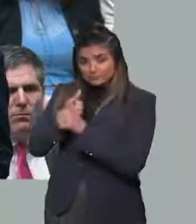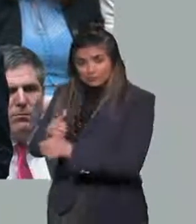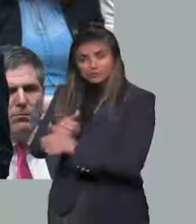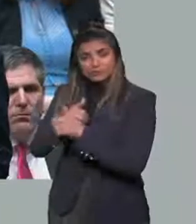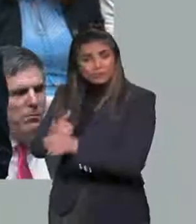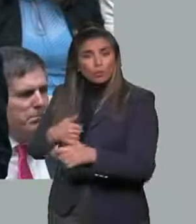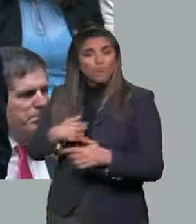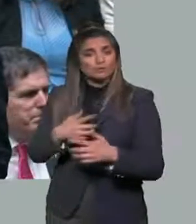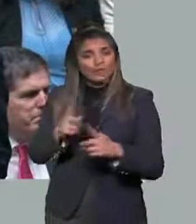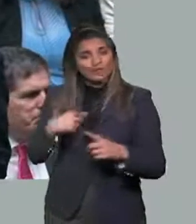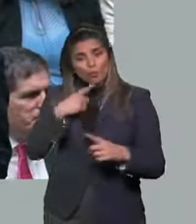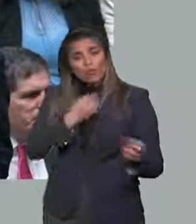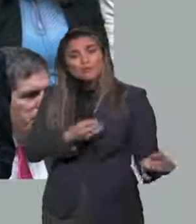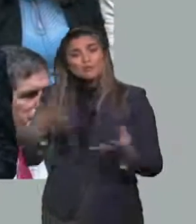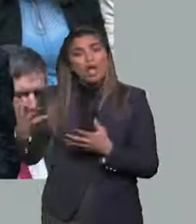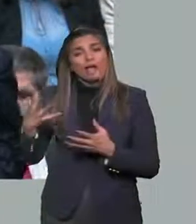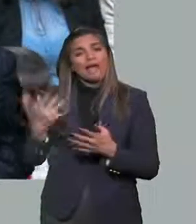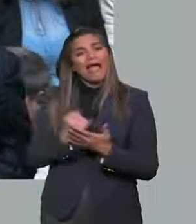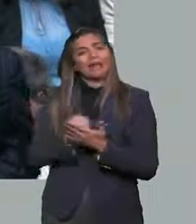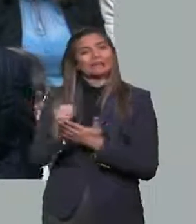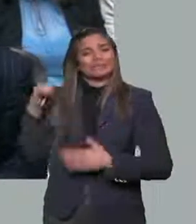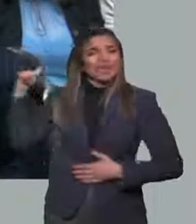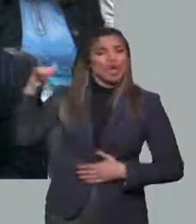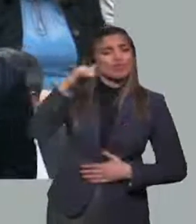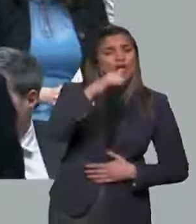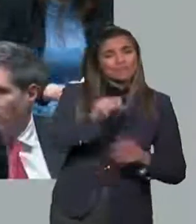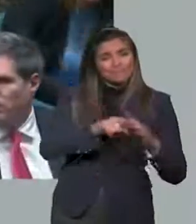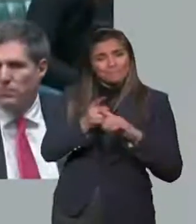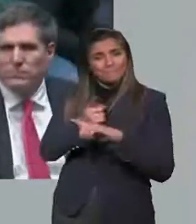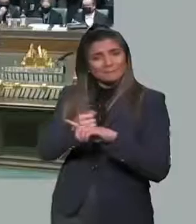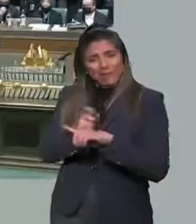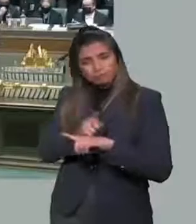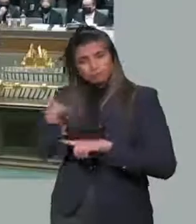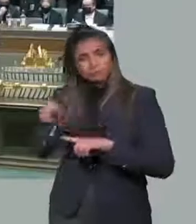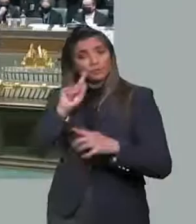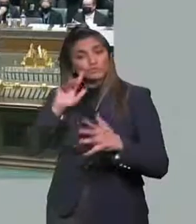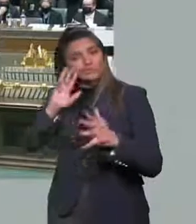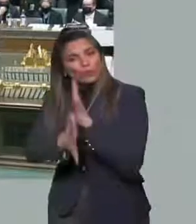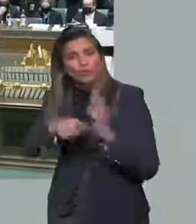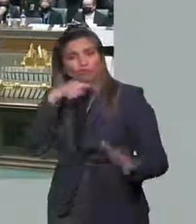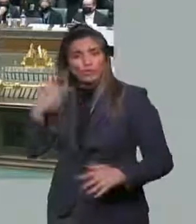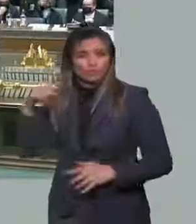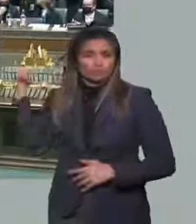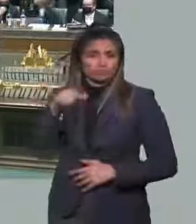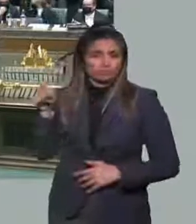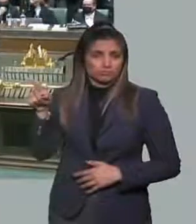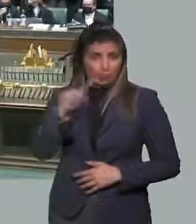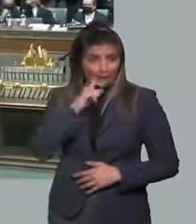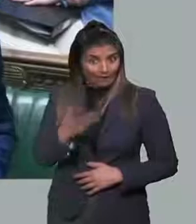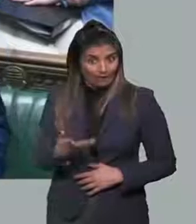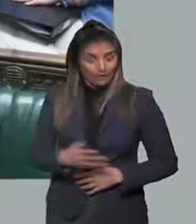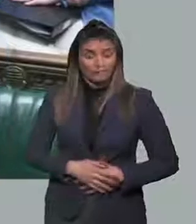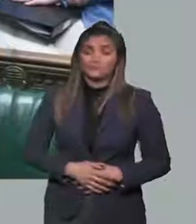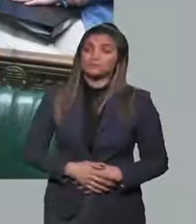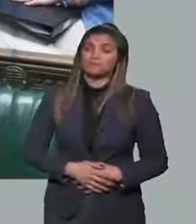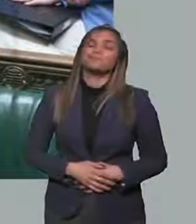the Starstreak anti-aircraft missiles necessary to destroy Russian jets? My honourable friend is